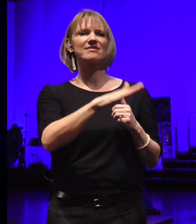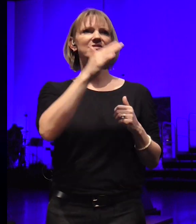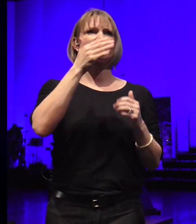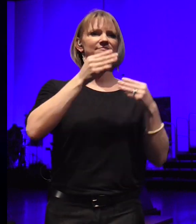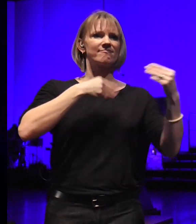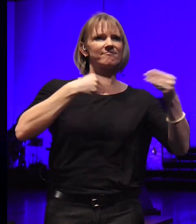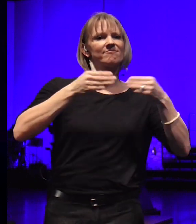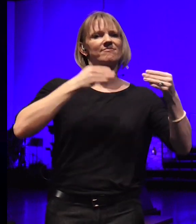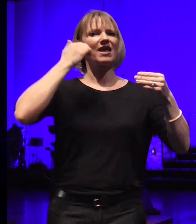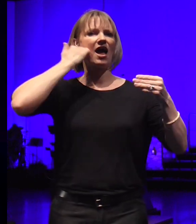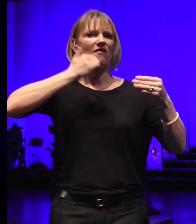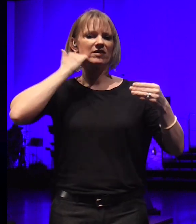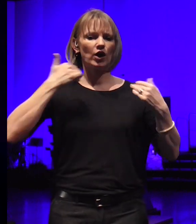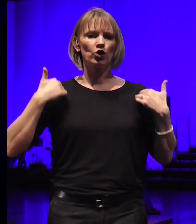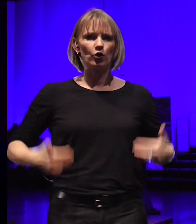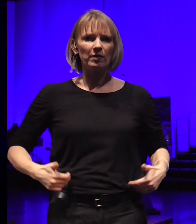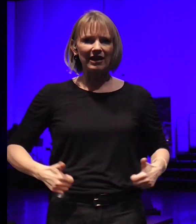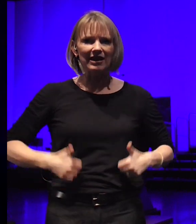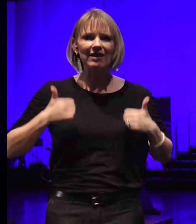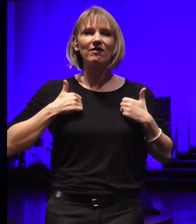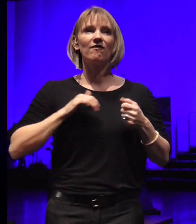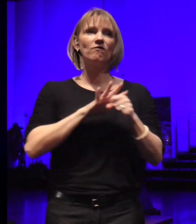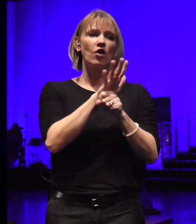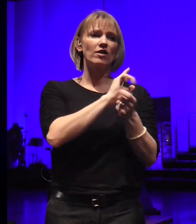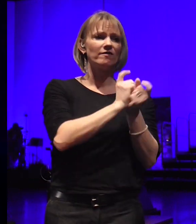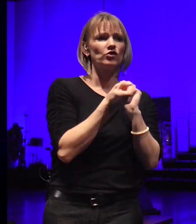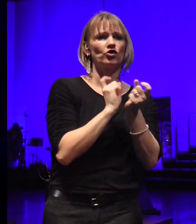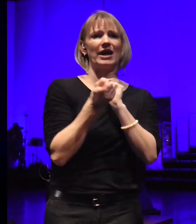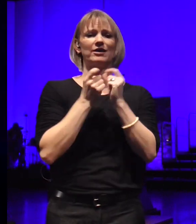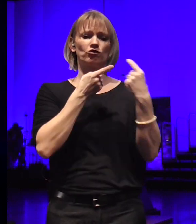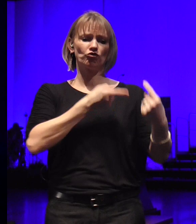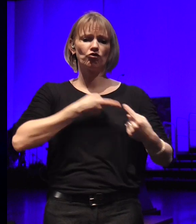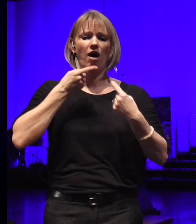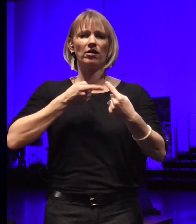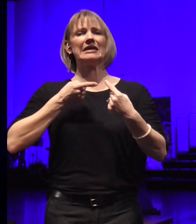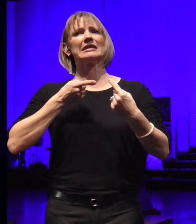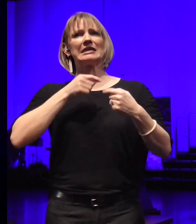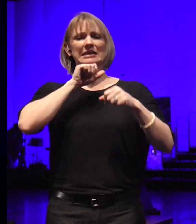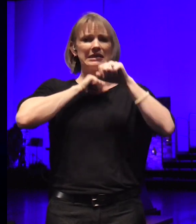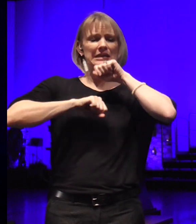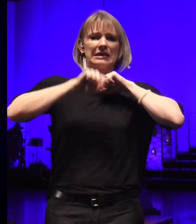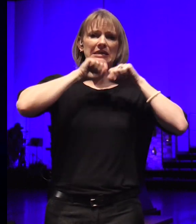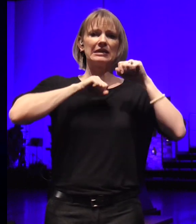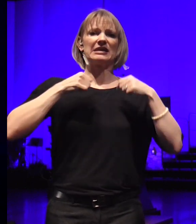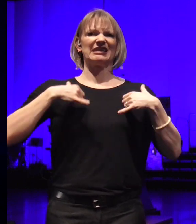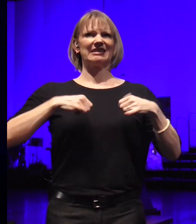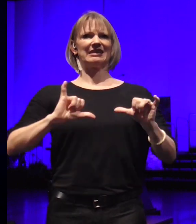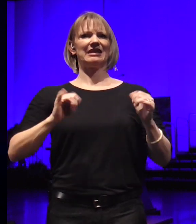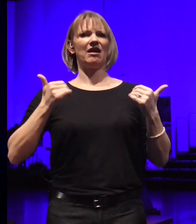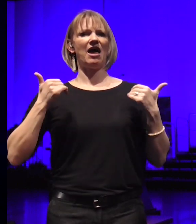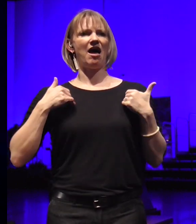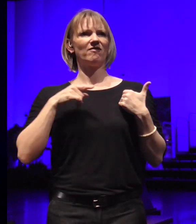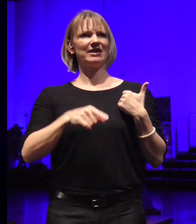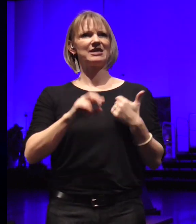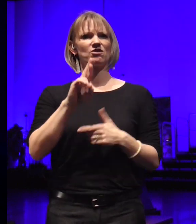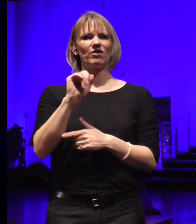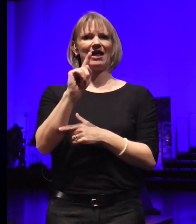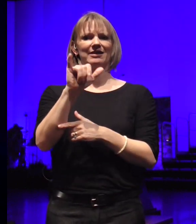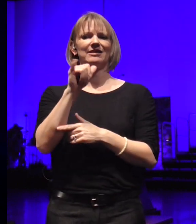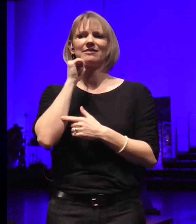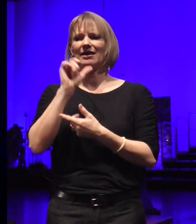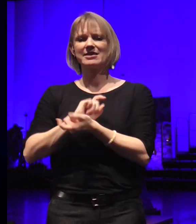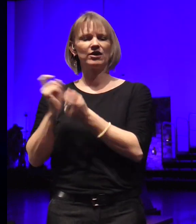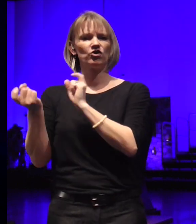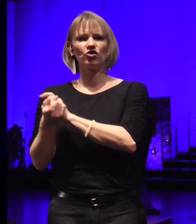human living, filled with change, often struggles and tribulations, there's still this changeless reality. And